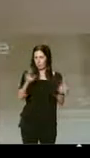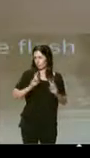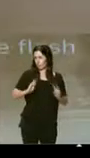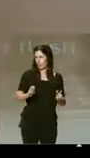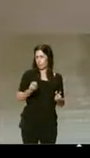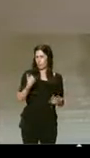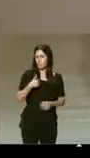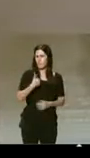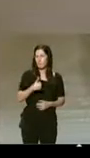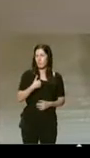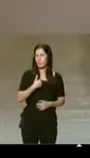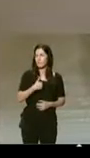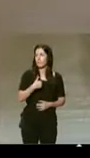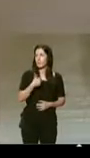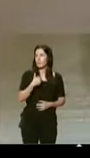one.